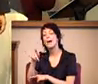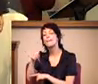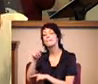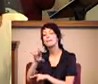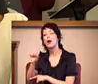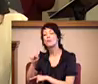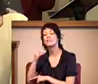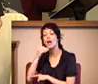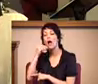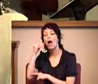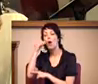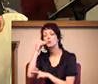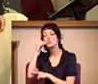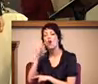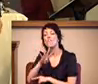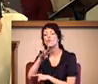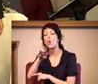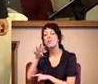Don't